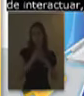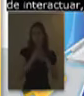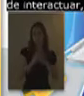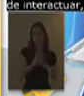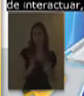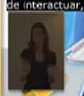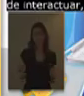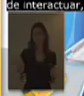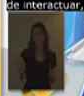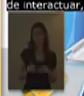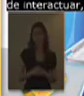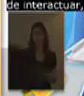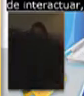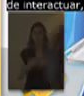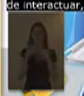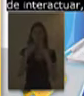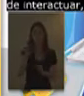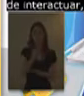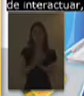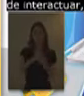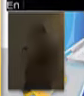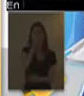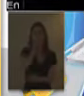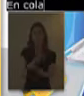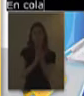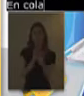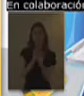whether it's useful. And together with